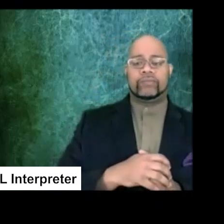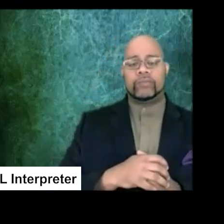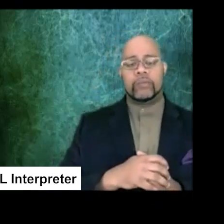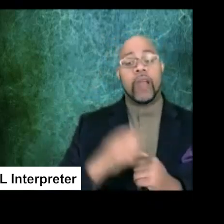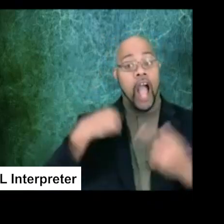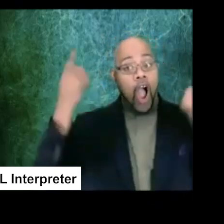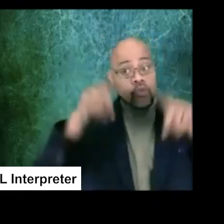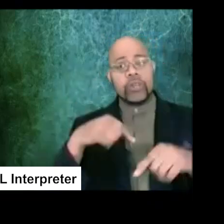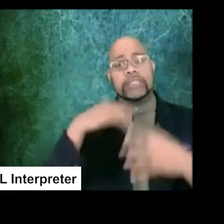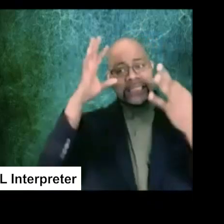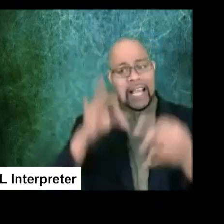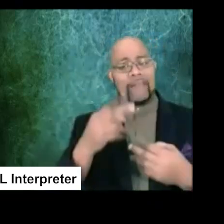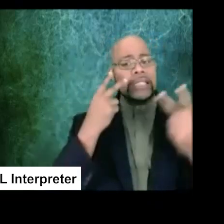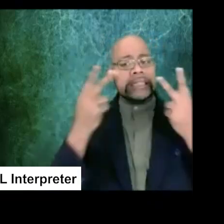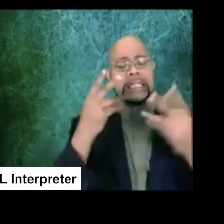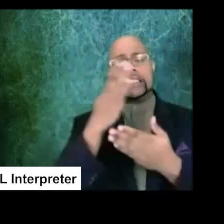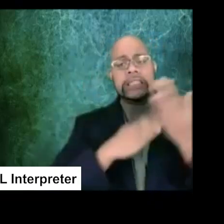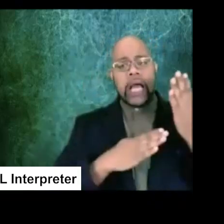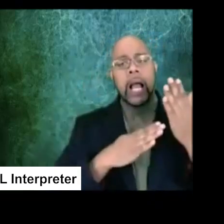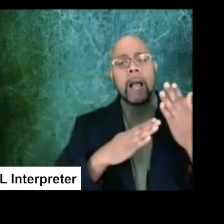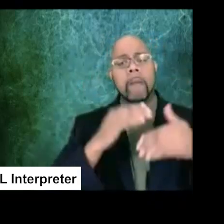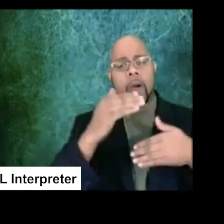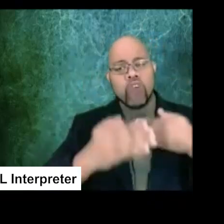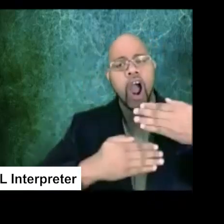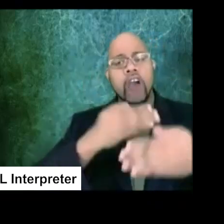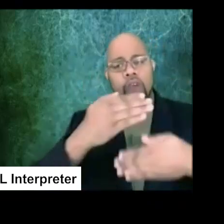I agree. We're definitely seeing some signs of progress,